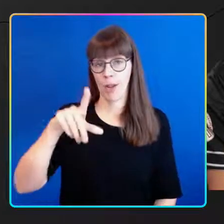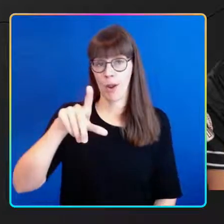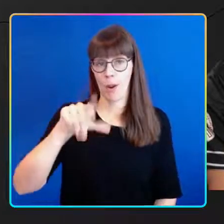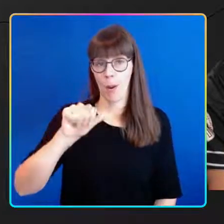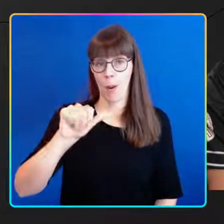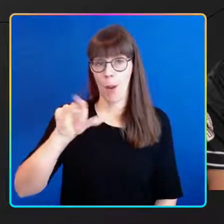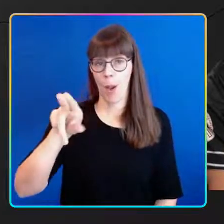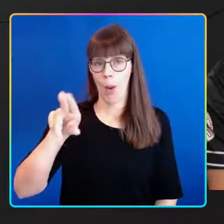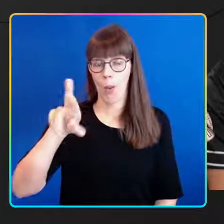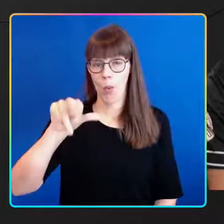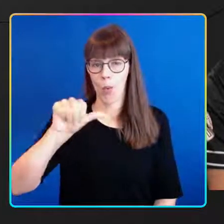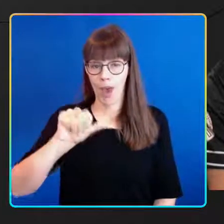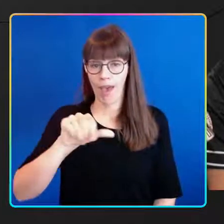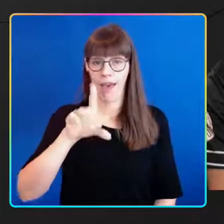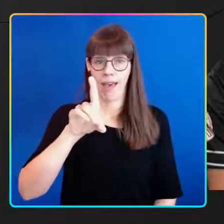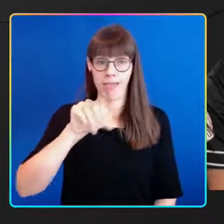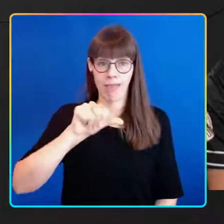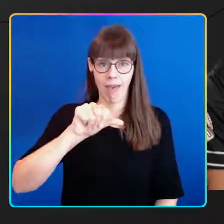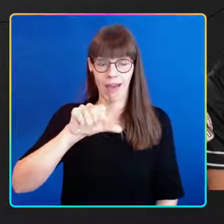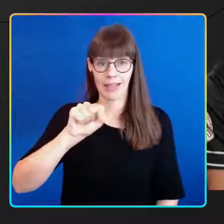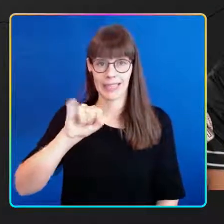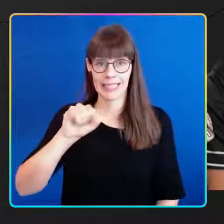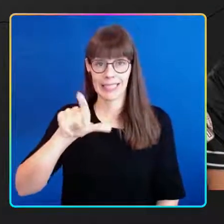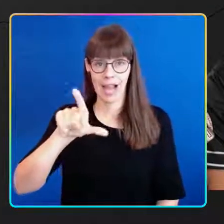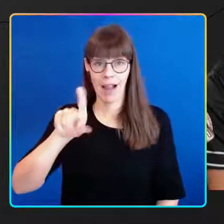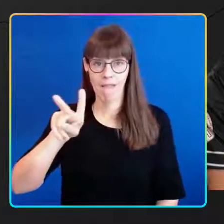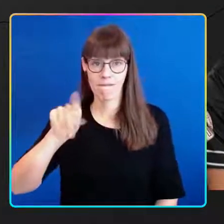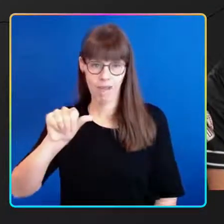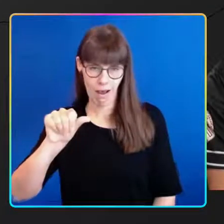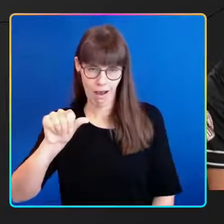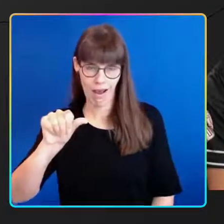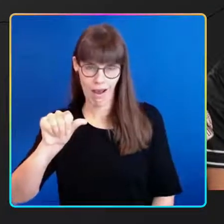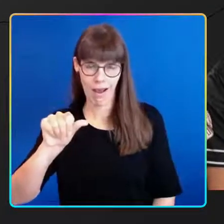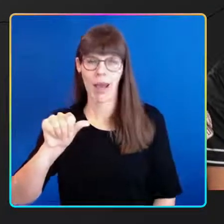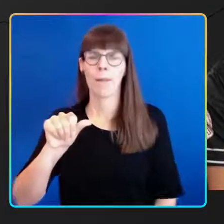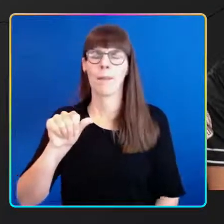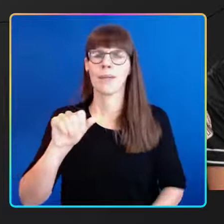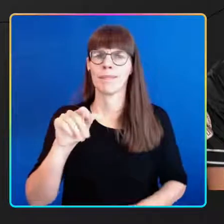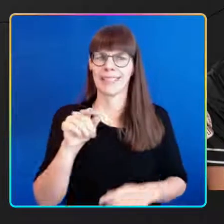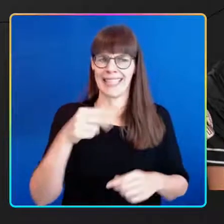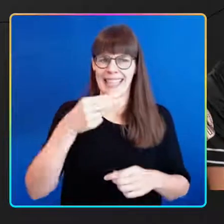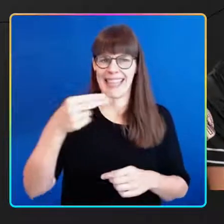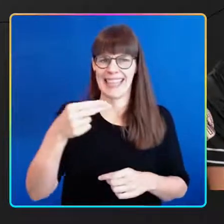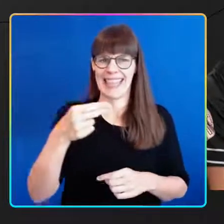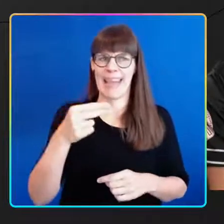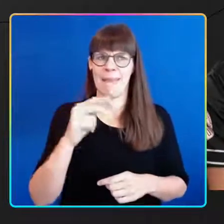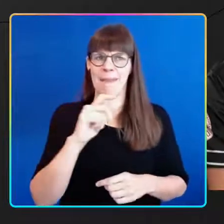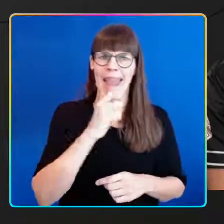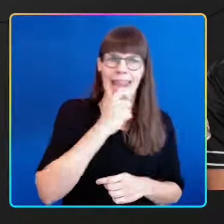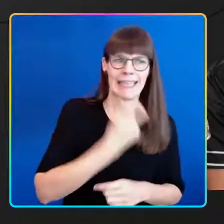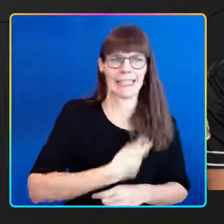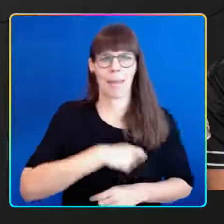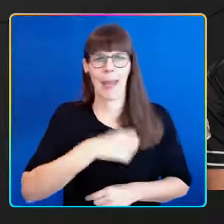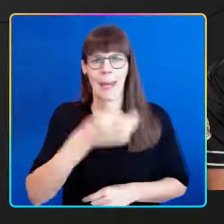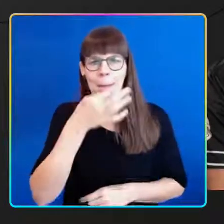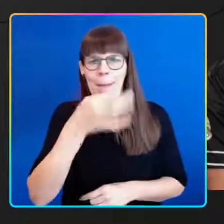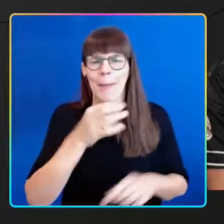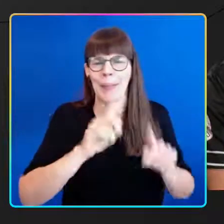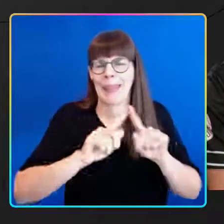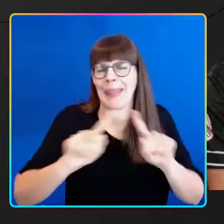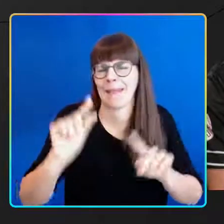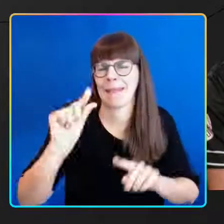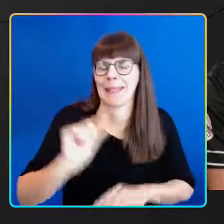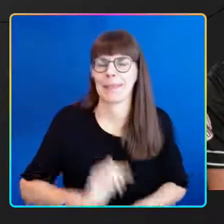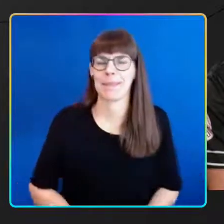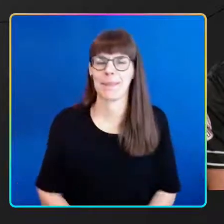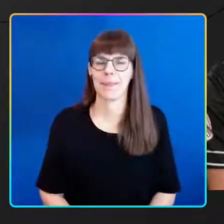the pronunciation in Spanish, but yeah, Laura in the UK as well. So I'm wearing just